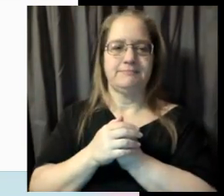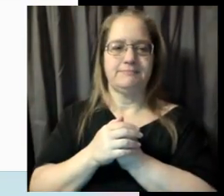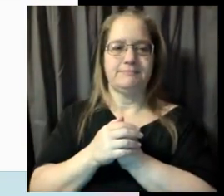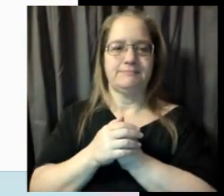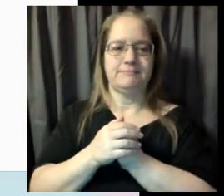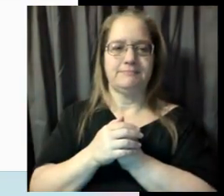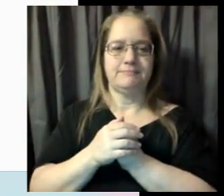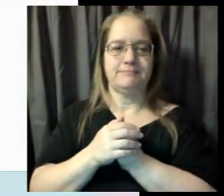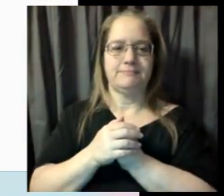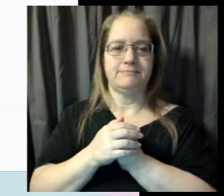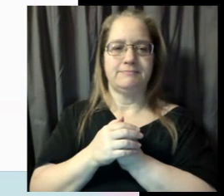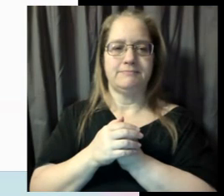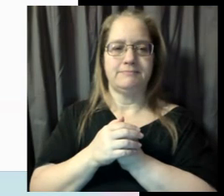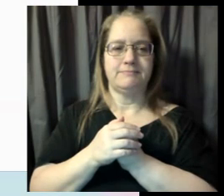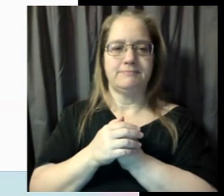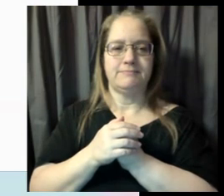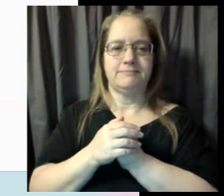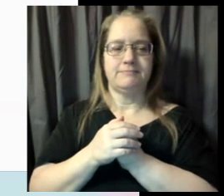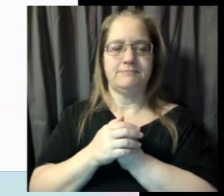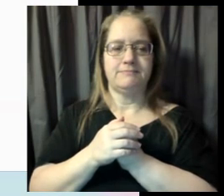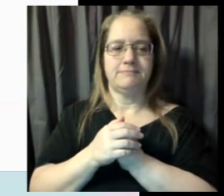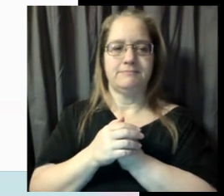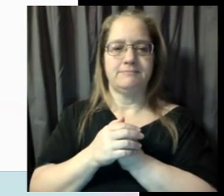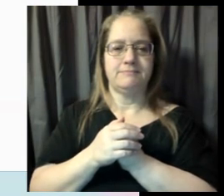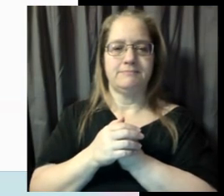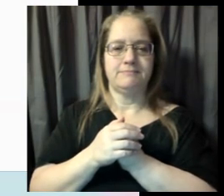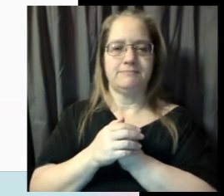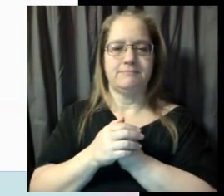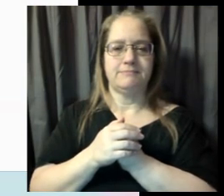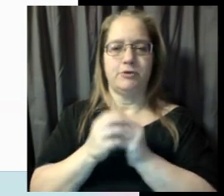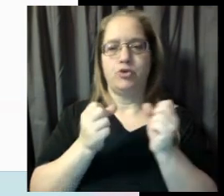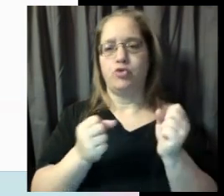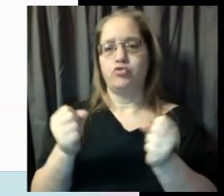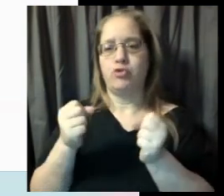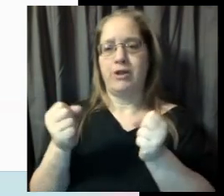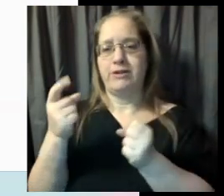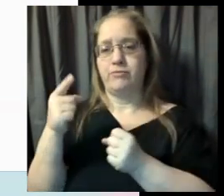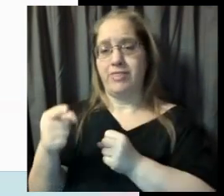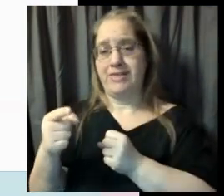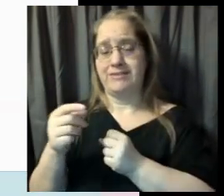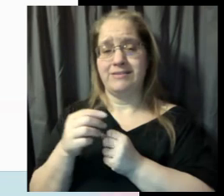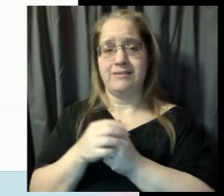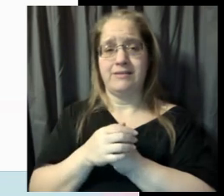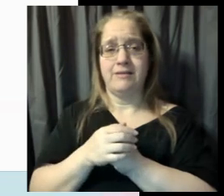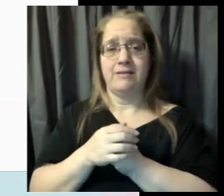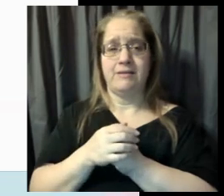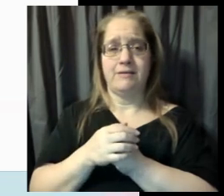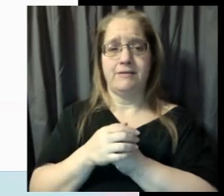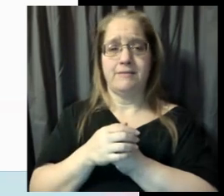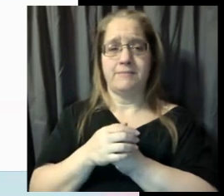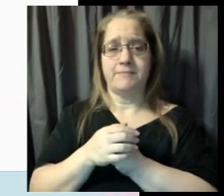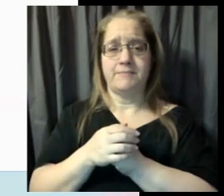So one challenge let's look at some strategies for goal-directed persistence. One strategy that families